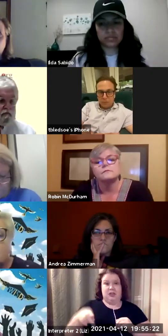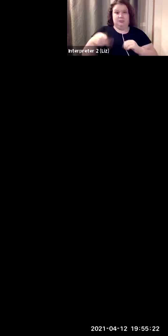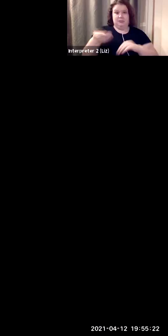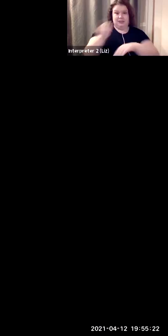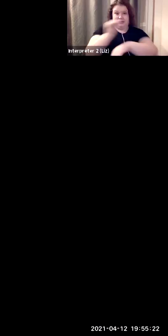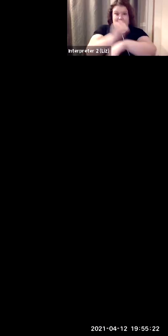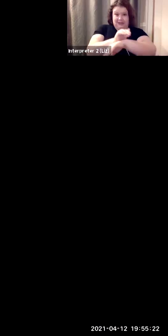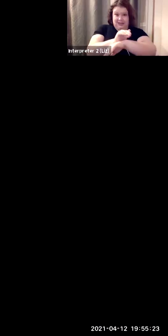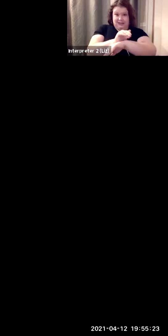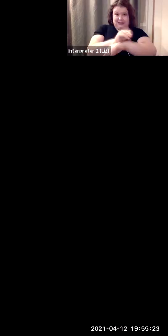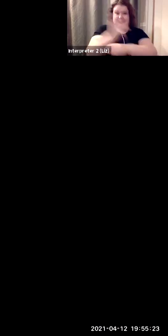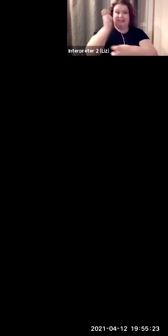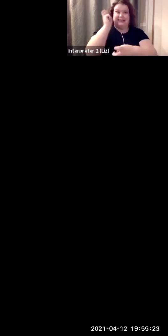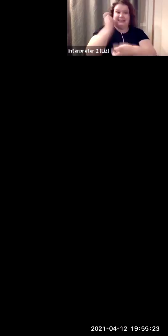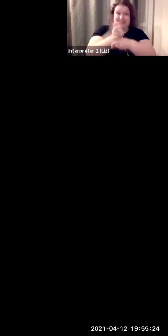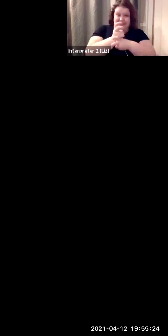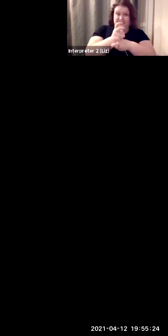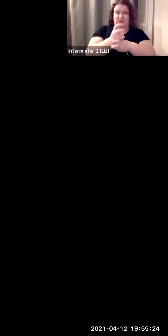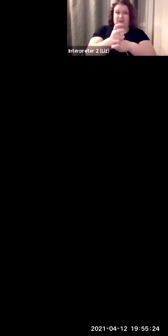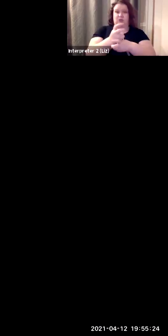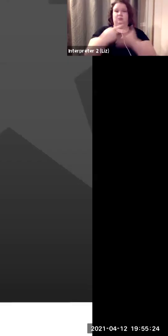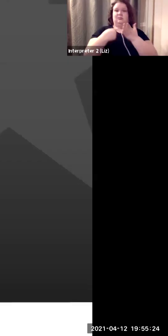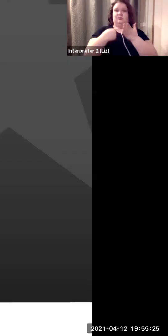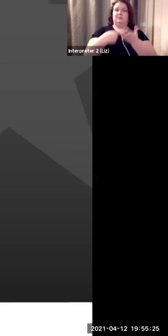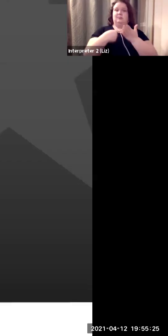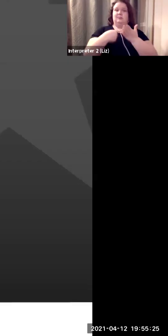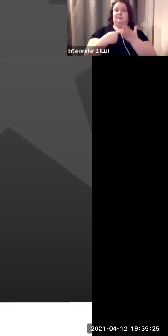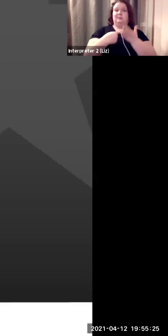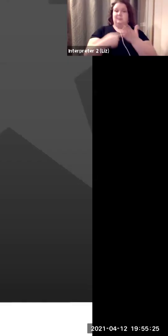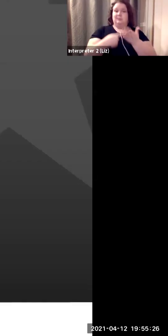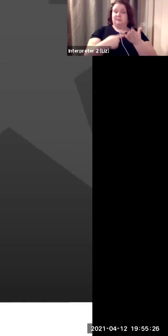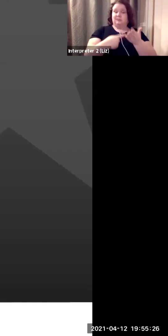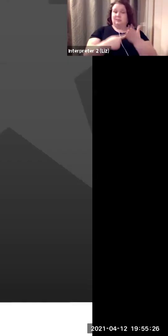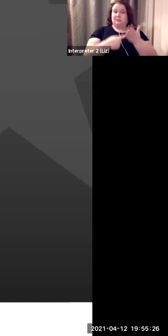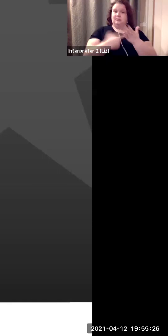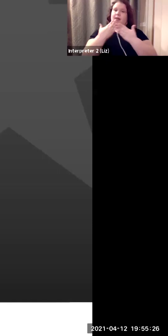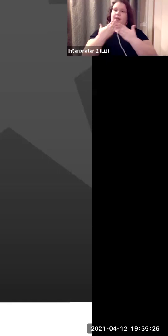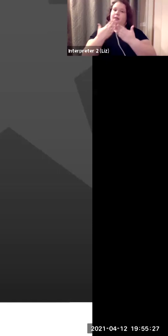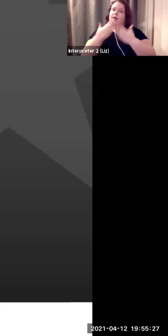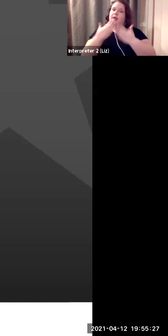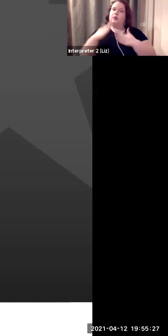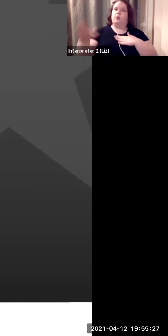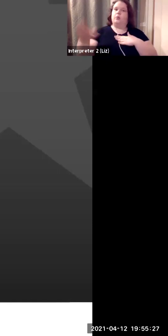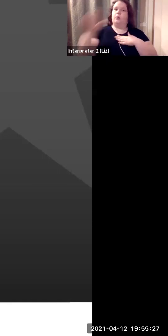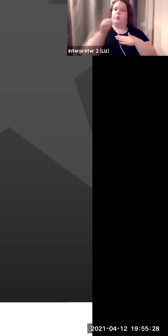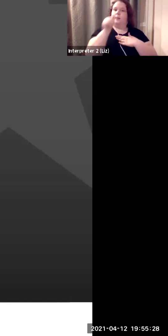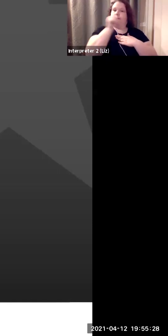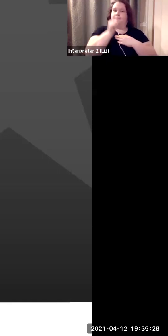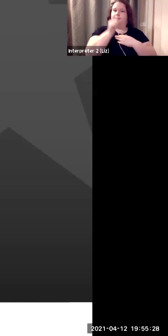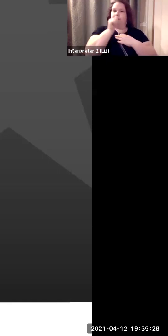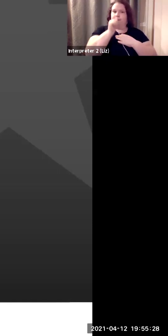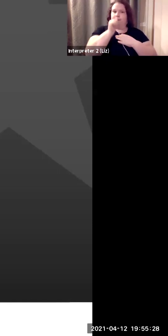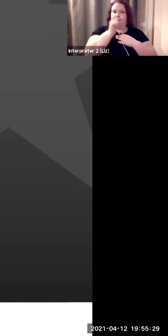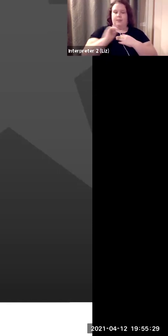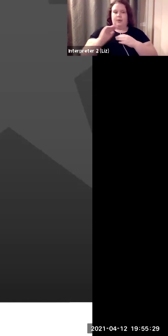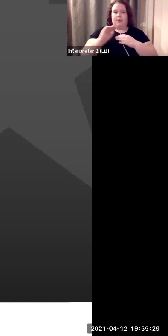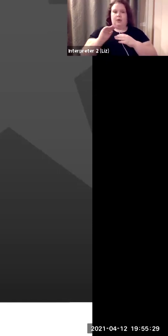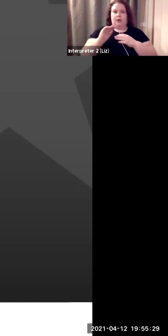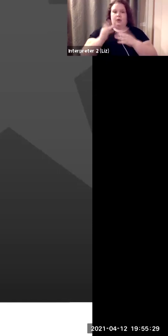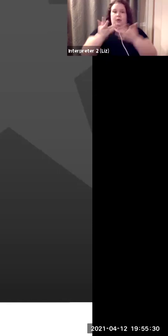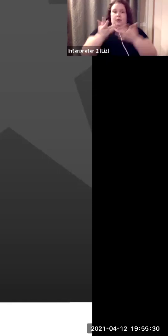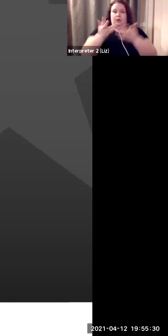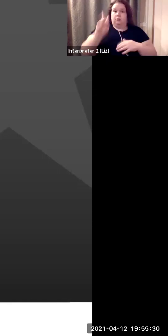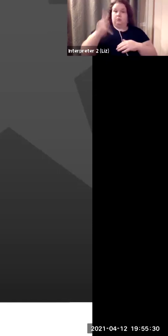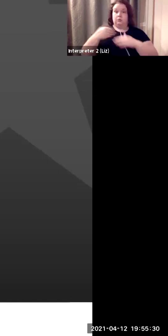difficult subject. And so as we talk about wrap ups and next steps, our goal really was here tonight to focus